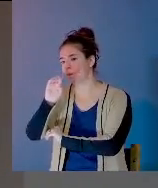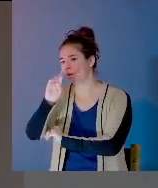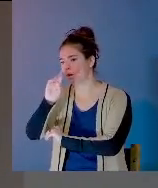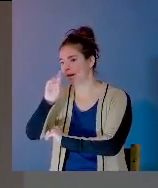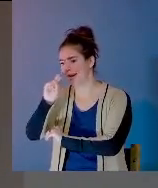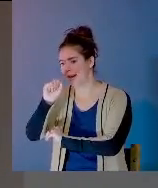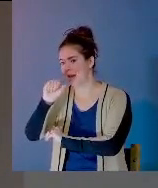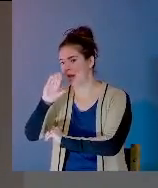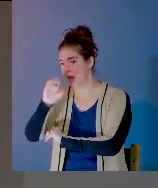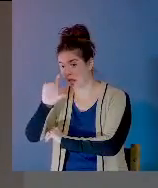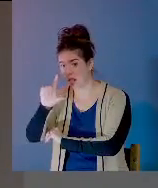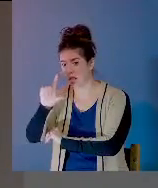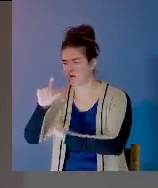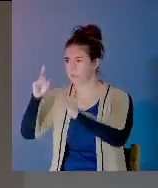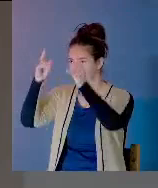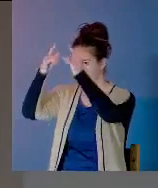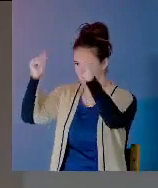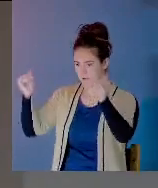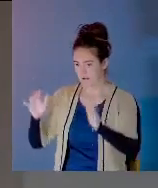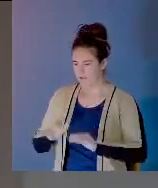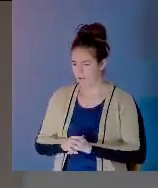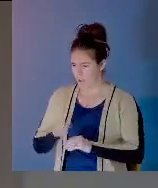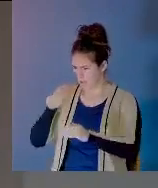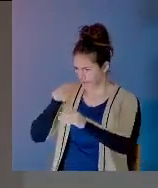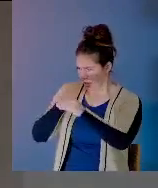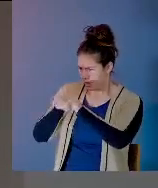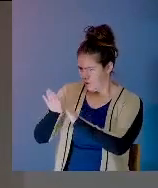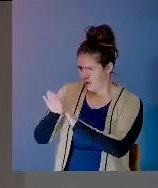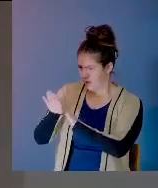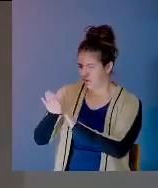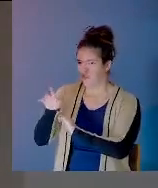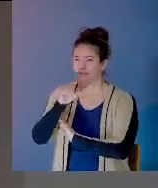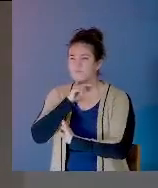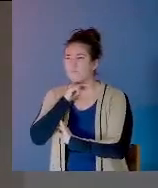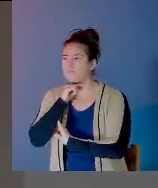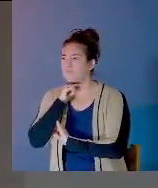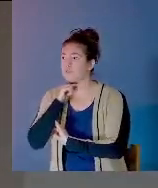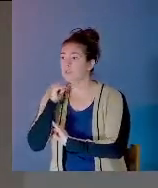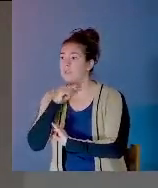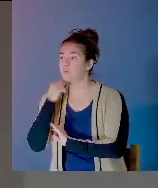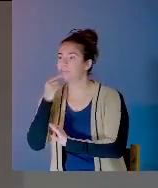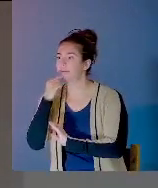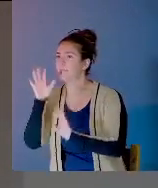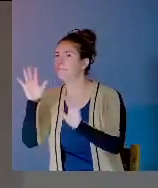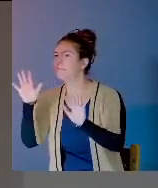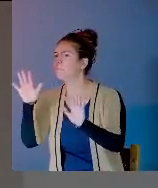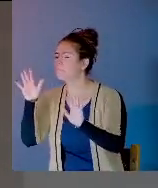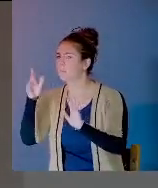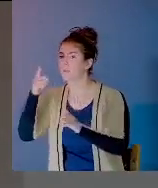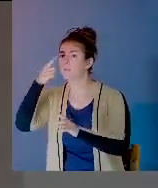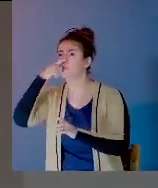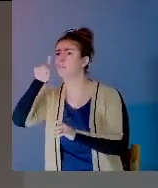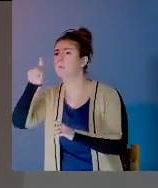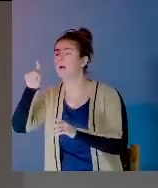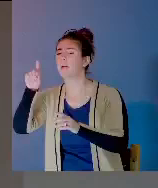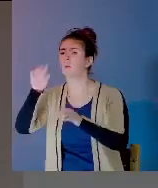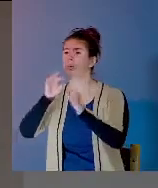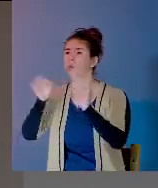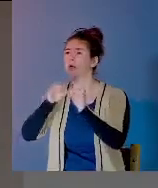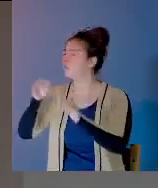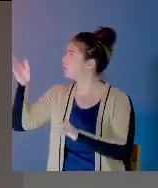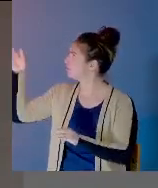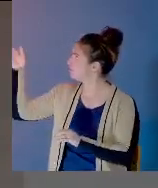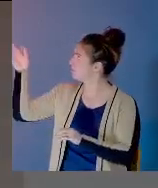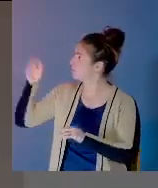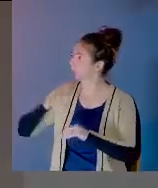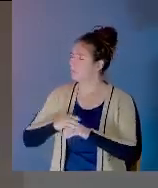sacrifice. Listen closely to these words. If you don't mind, Kristen, could you bring up these words for me, please? In the 107th Psalm, you find these